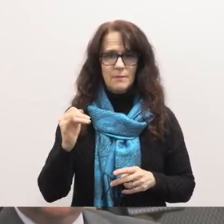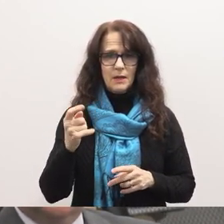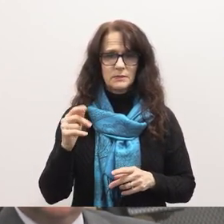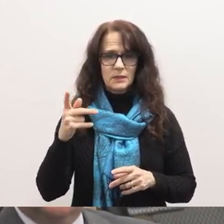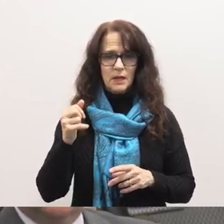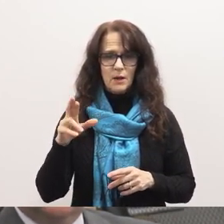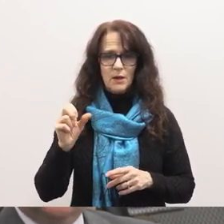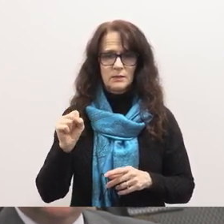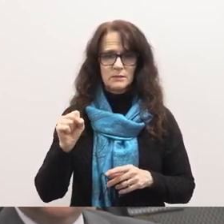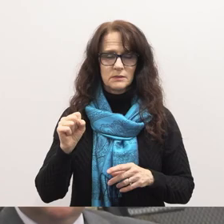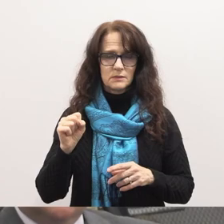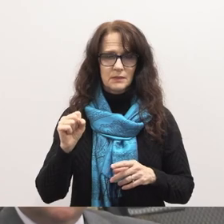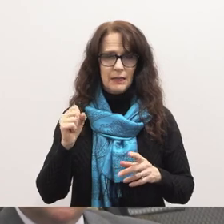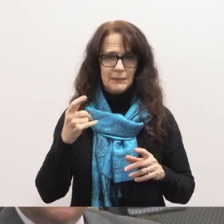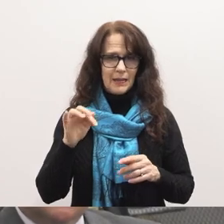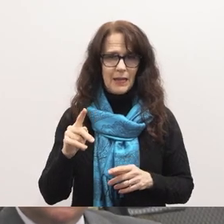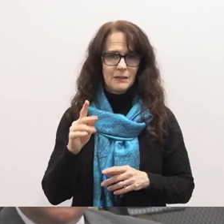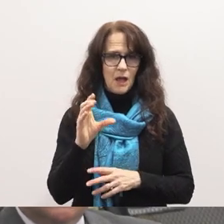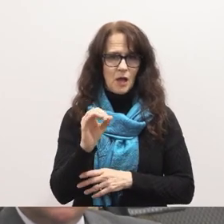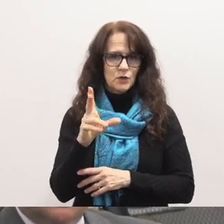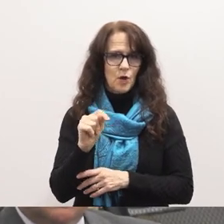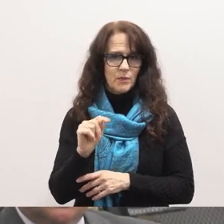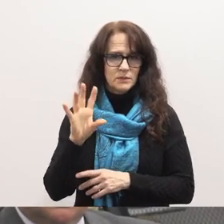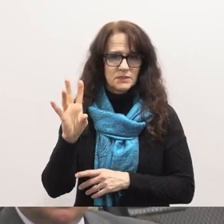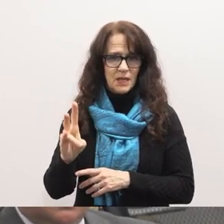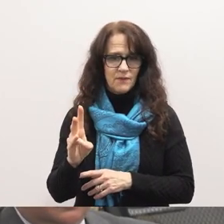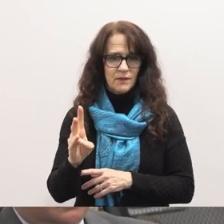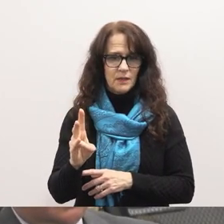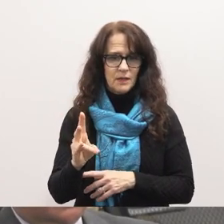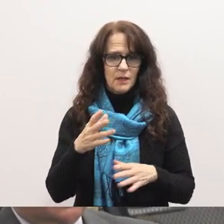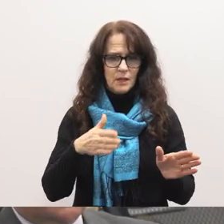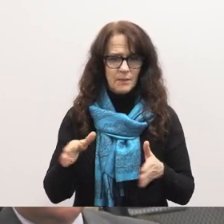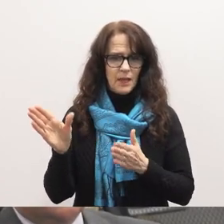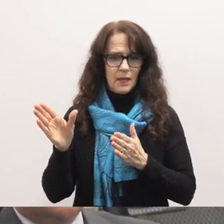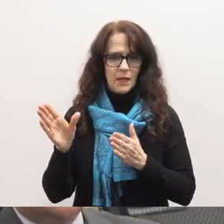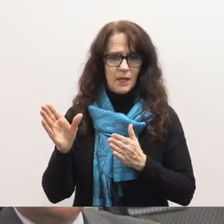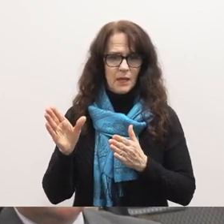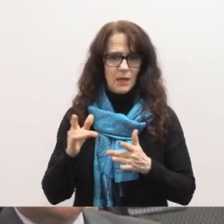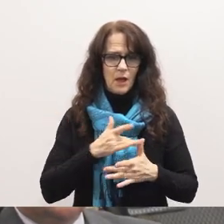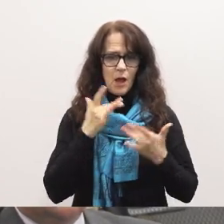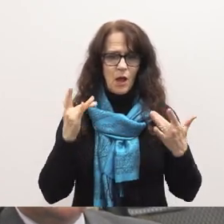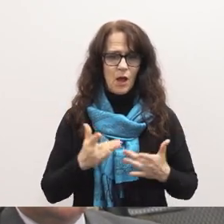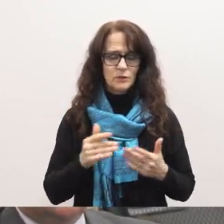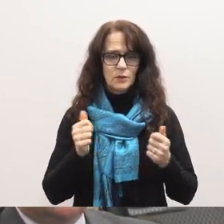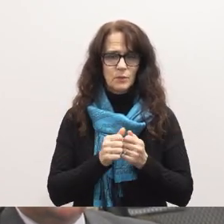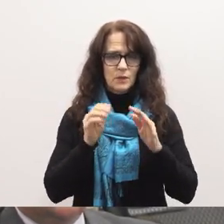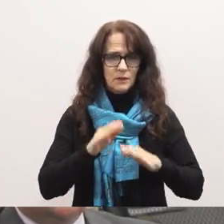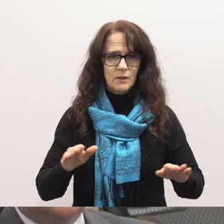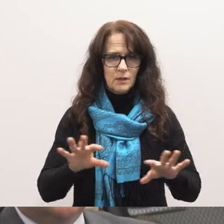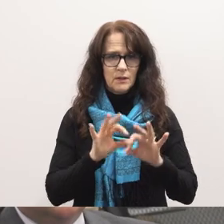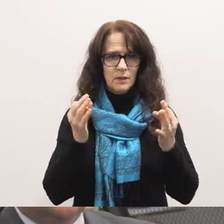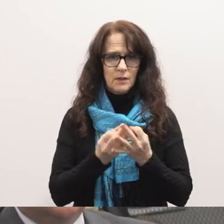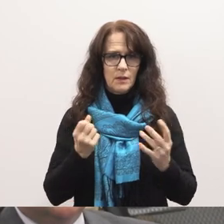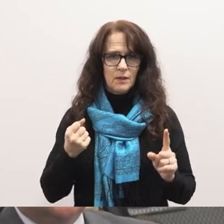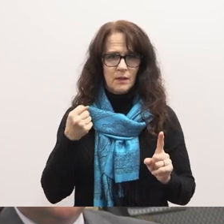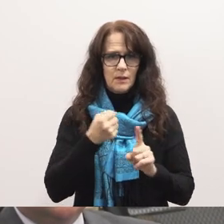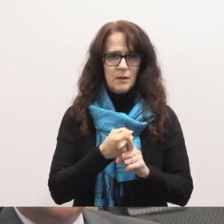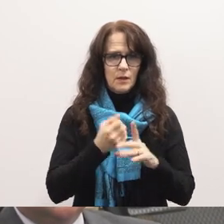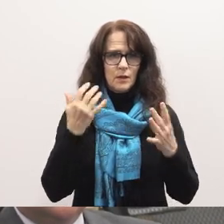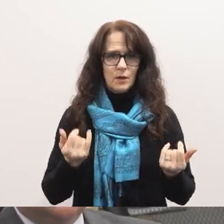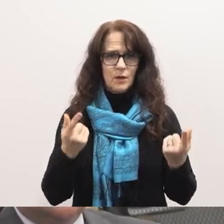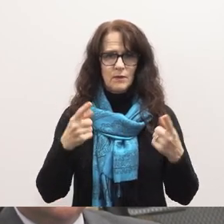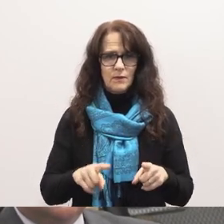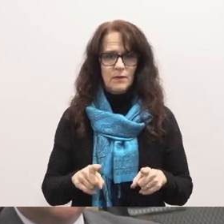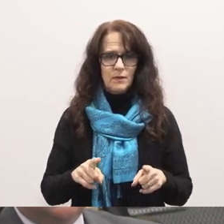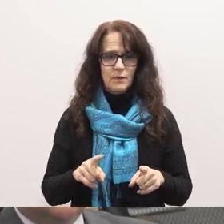on Israel of October 7th was a bland, and I'm quoting now, "Our hearts are with the children and families impacted by the current events